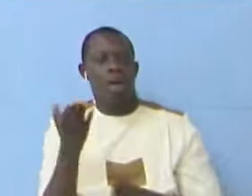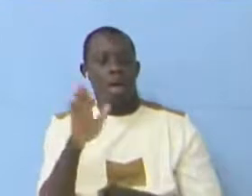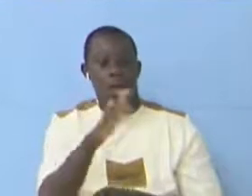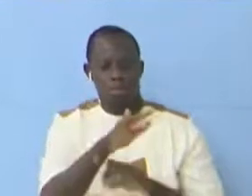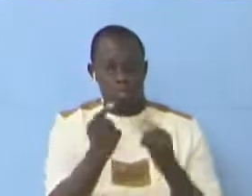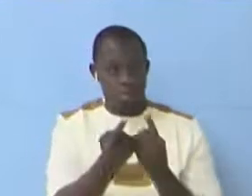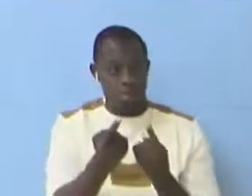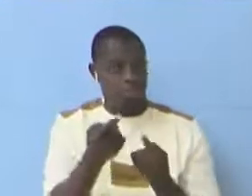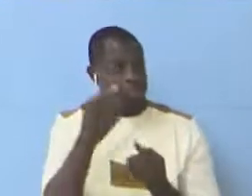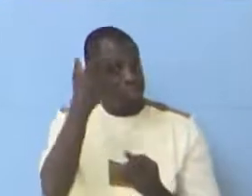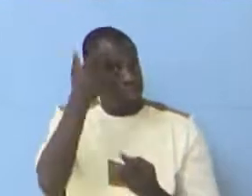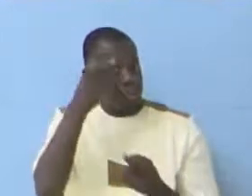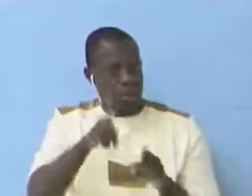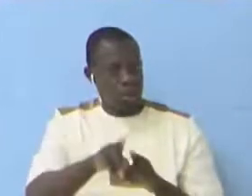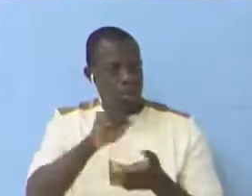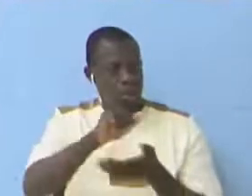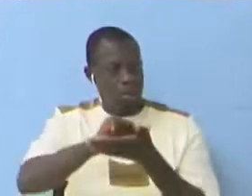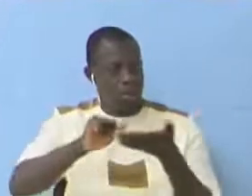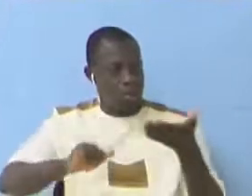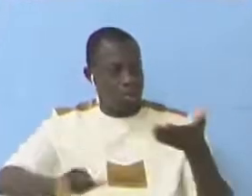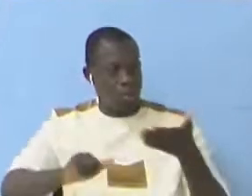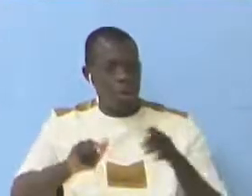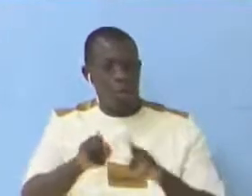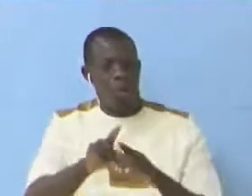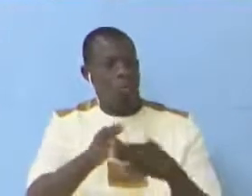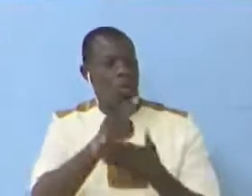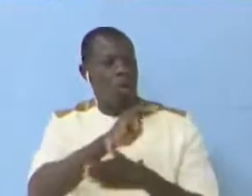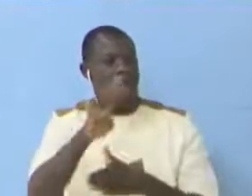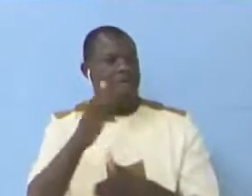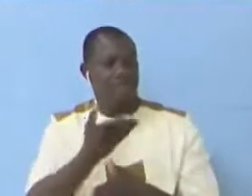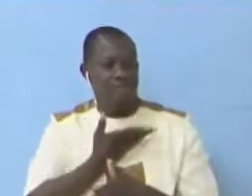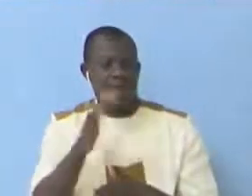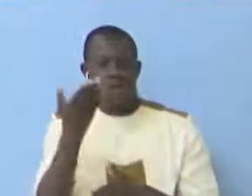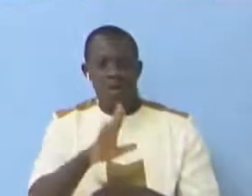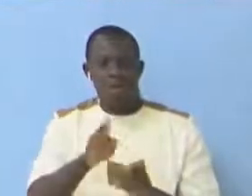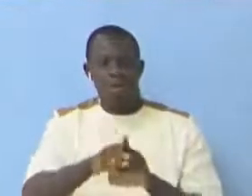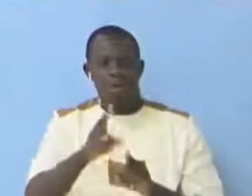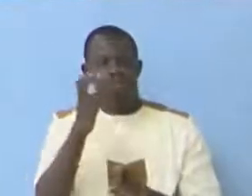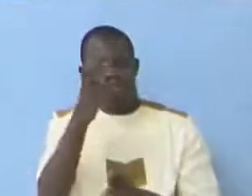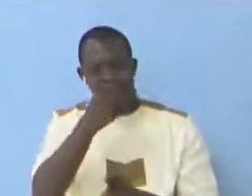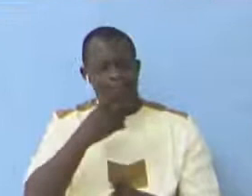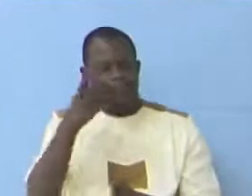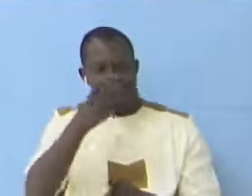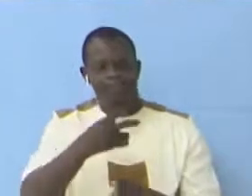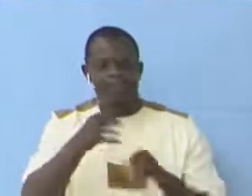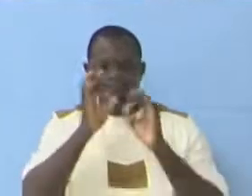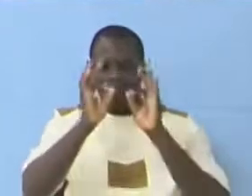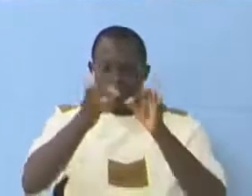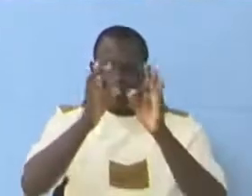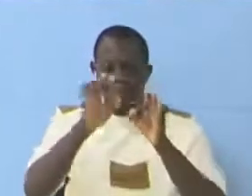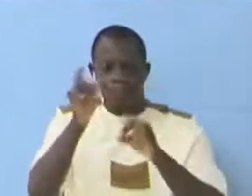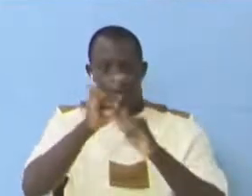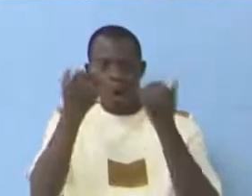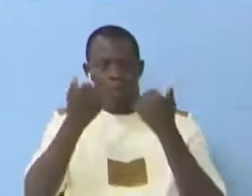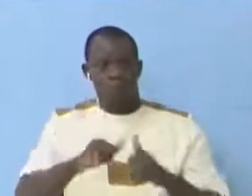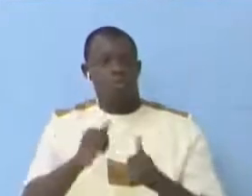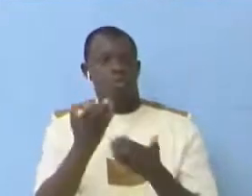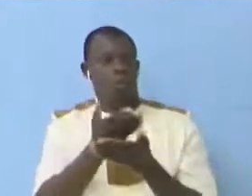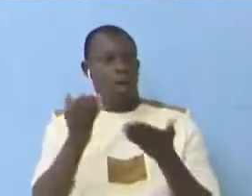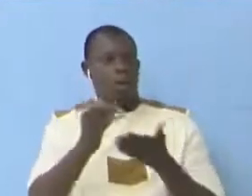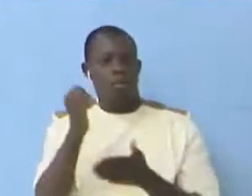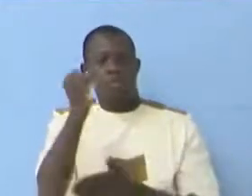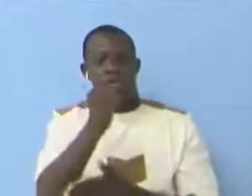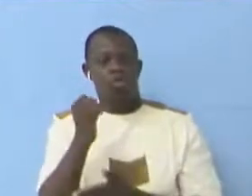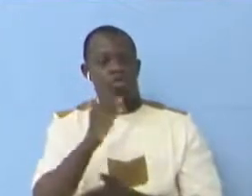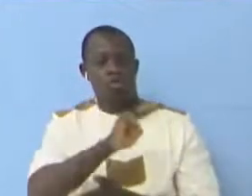we may miss from your oral testimony because of the lack of time, we can get in your statement. dinañ